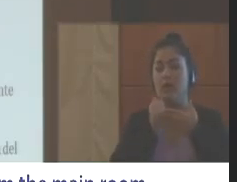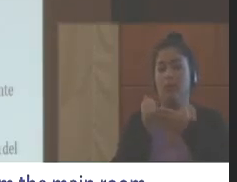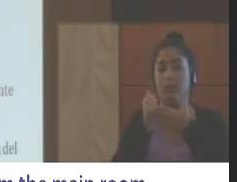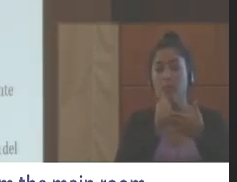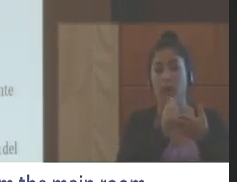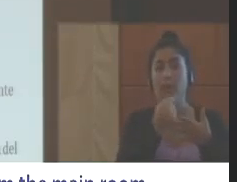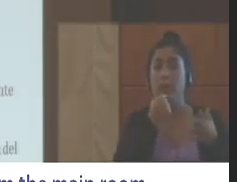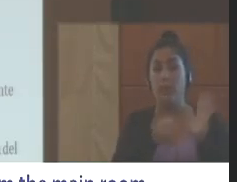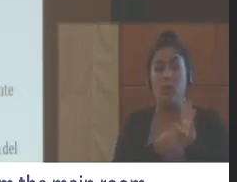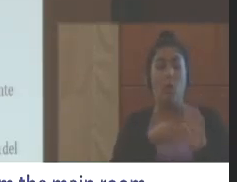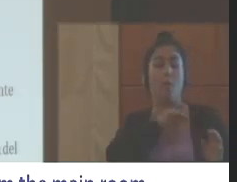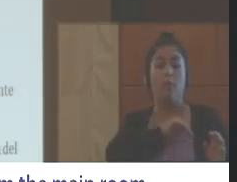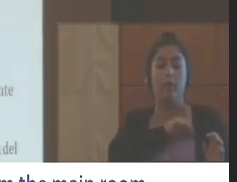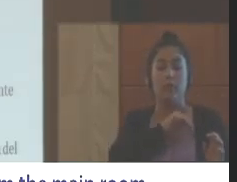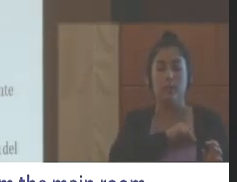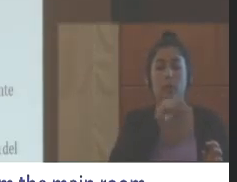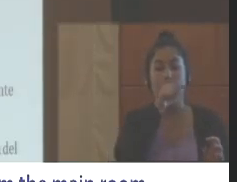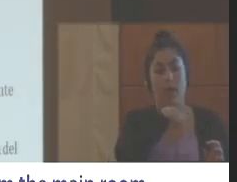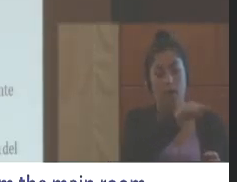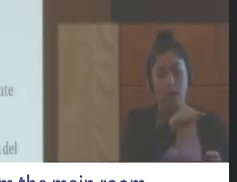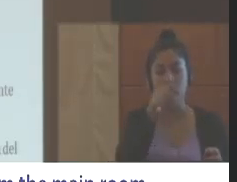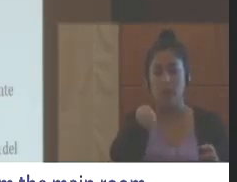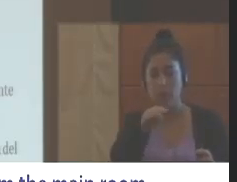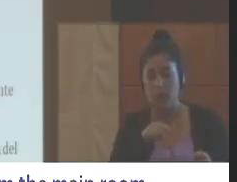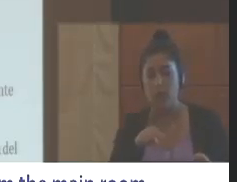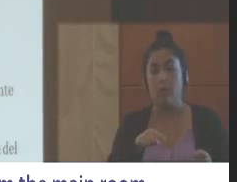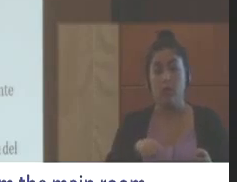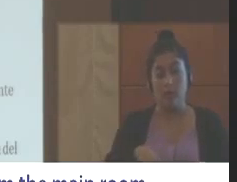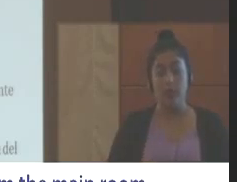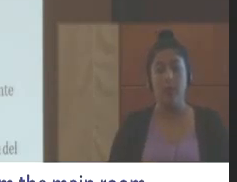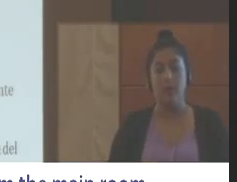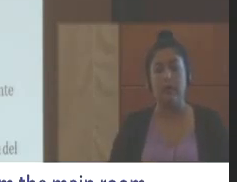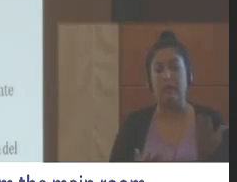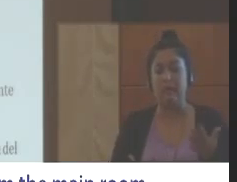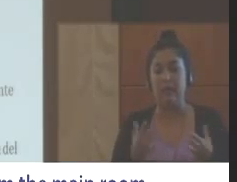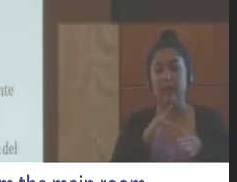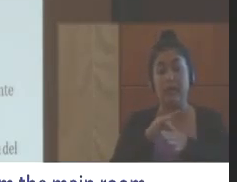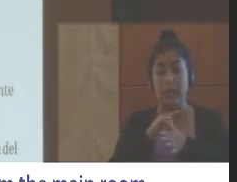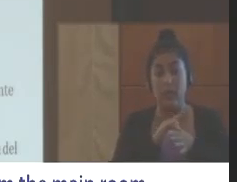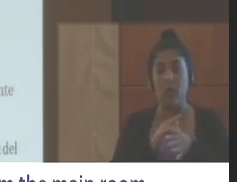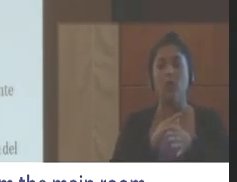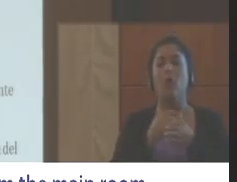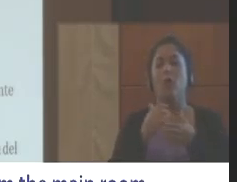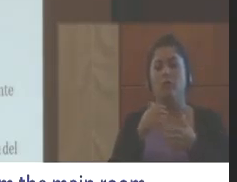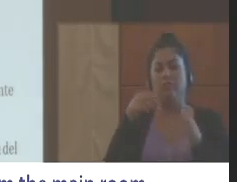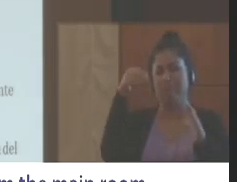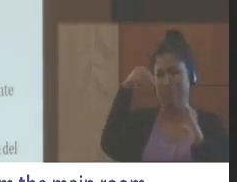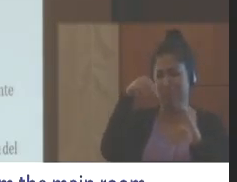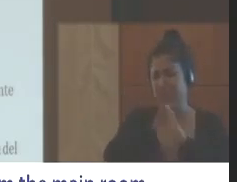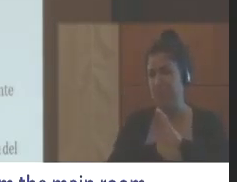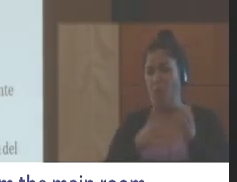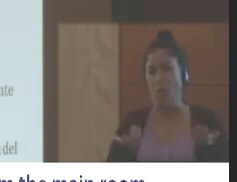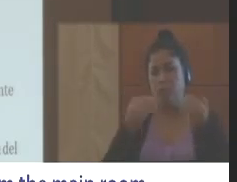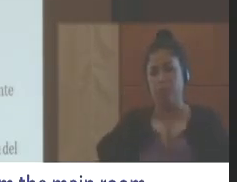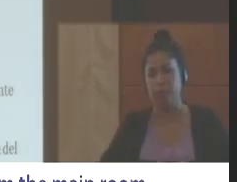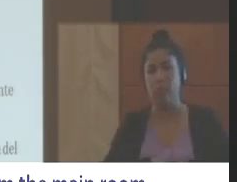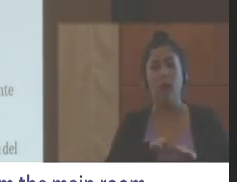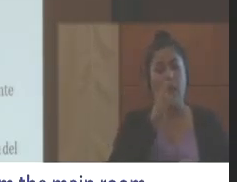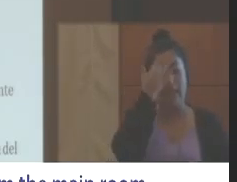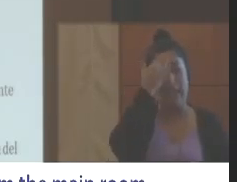we have included goals to the municipalities linked to disaster risk management, and according to their